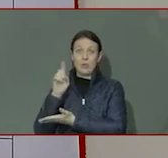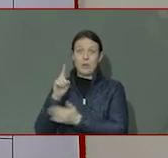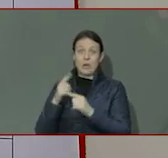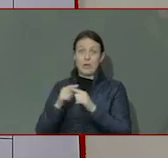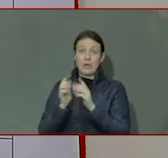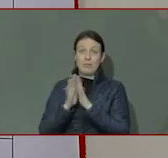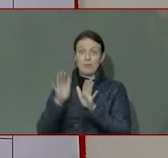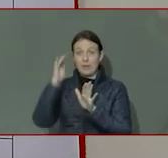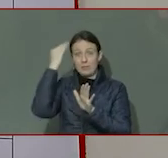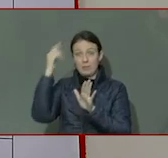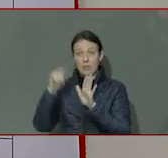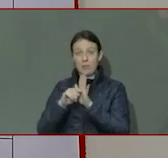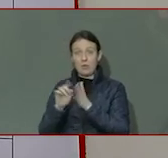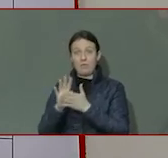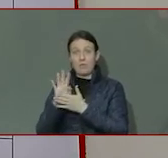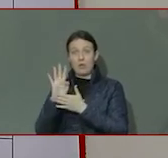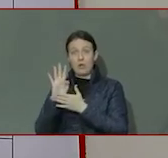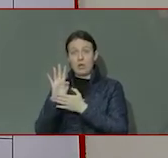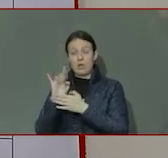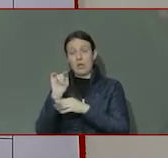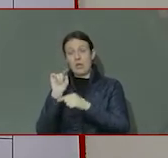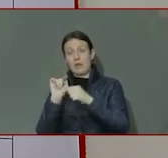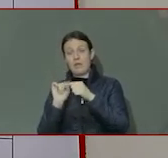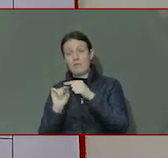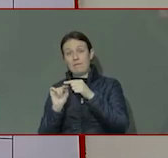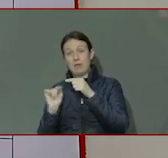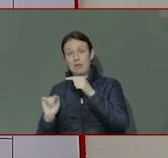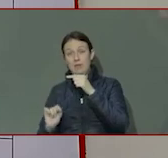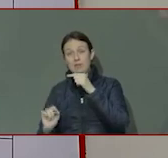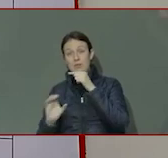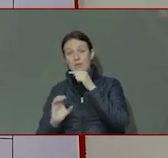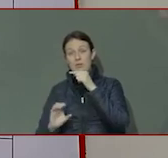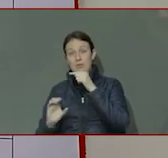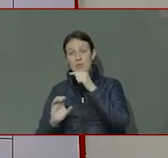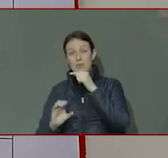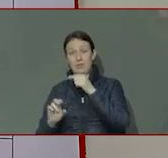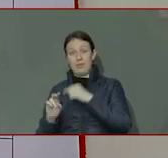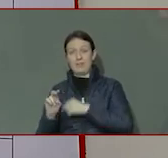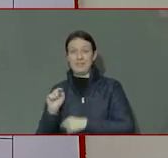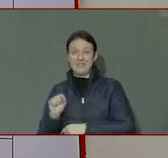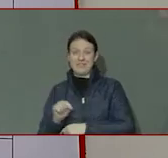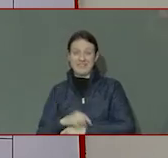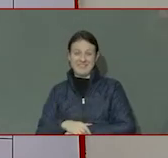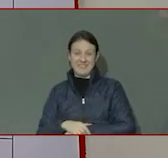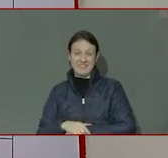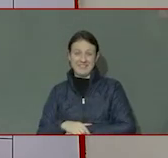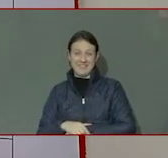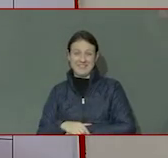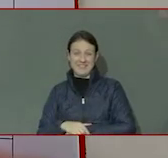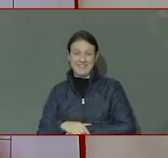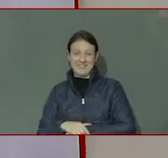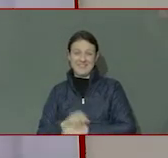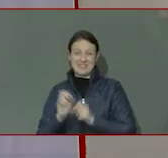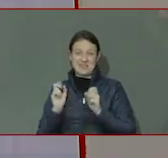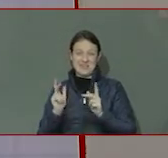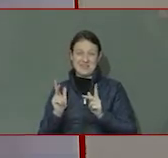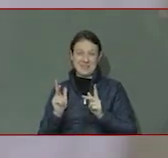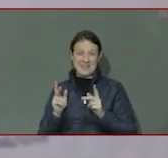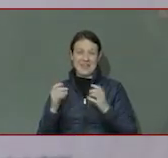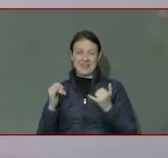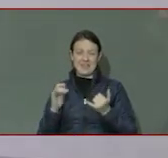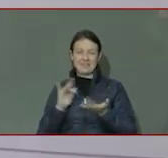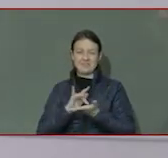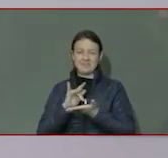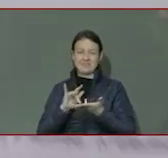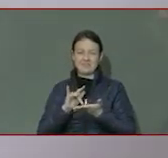negative 14 divided by the concentration of the hydroxide. Okay, so when you have to calculate